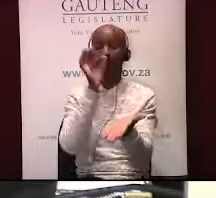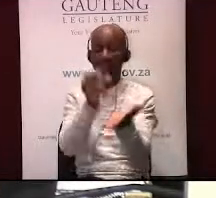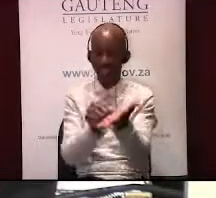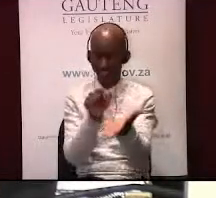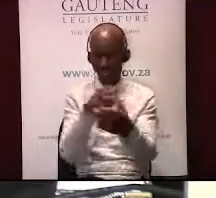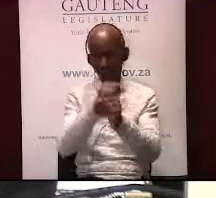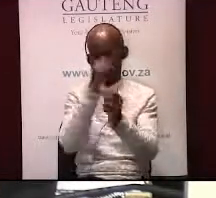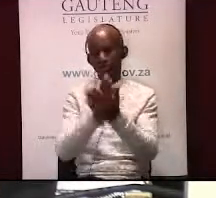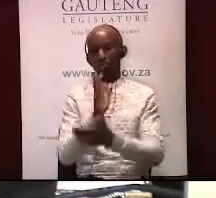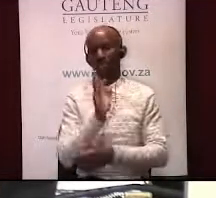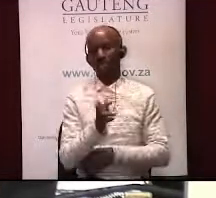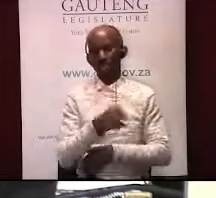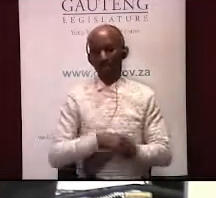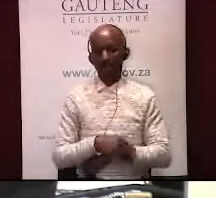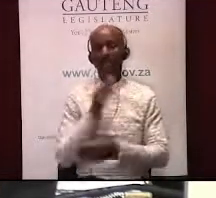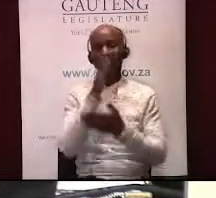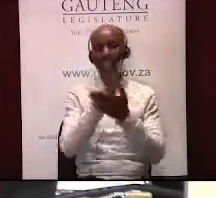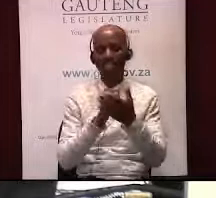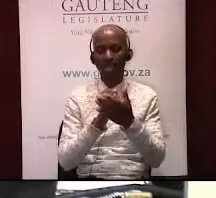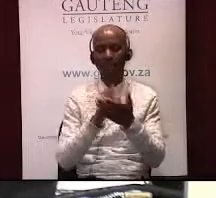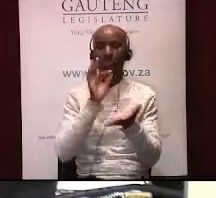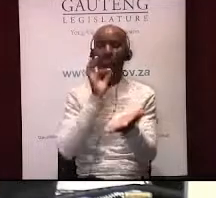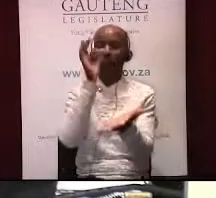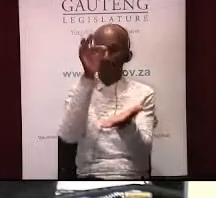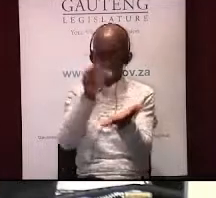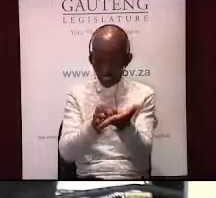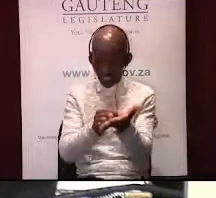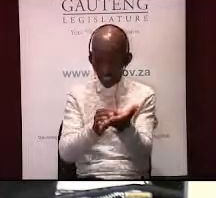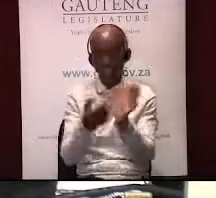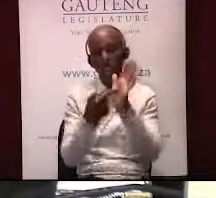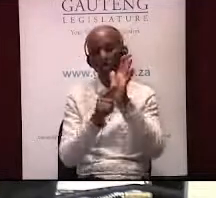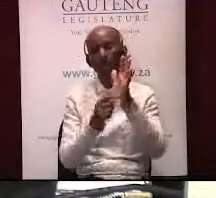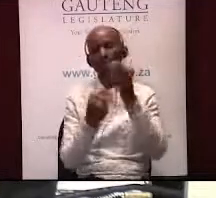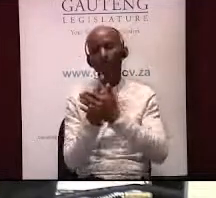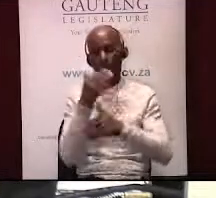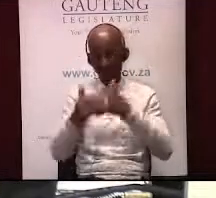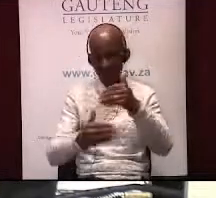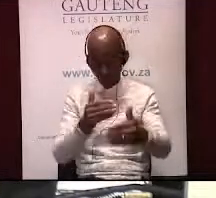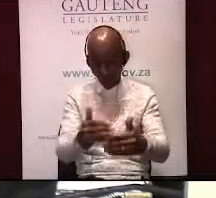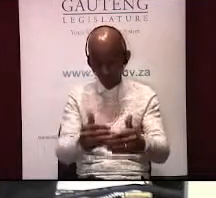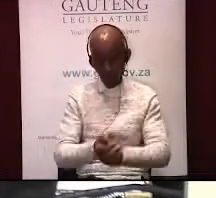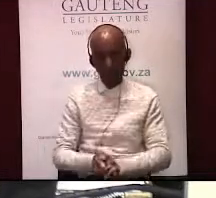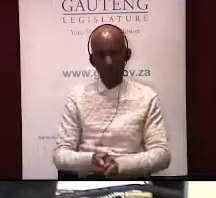and ensure that some of those proposals are carried through.